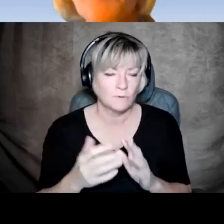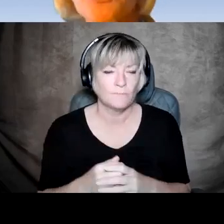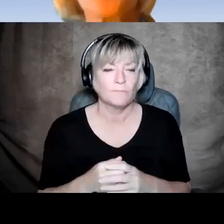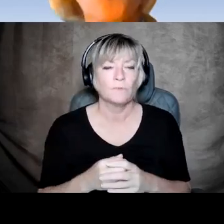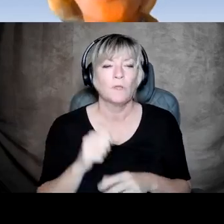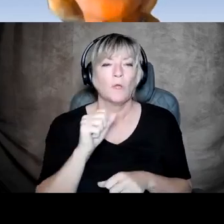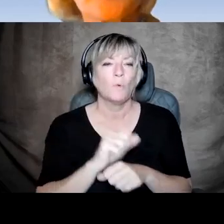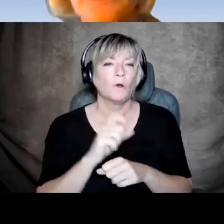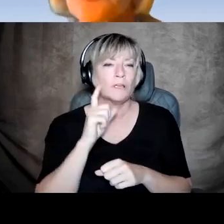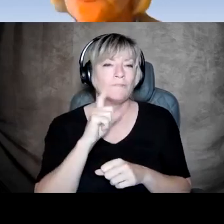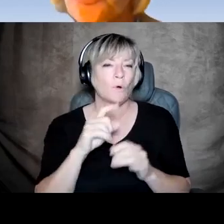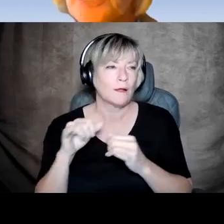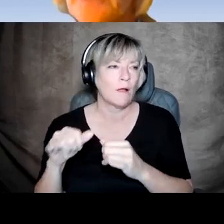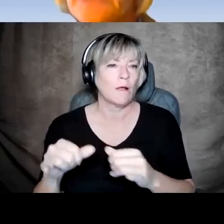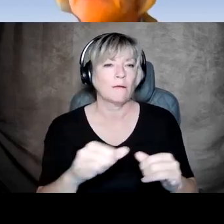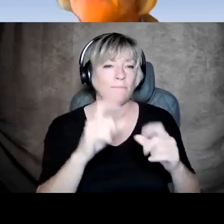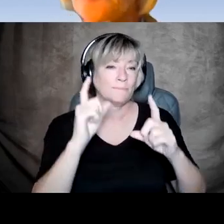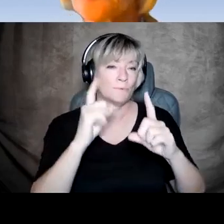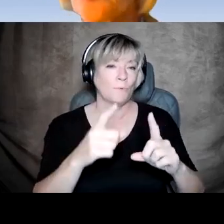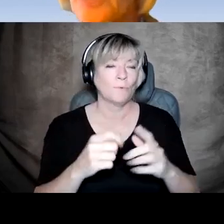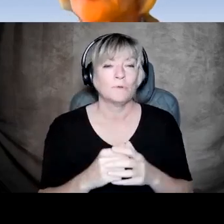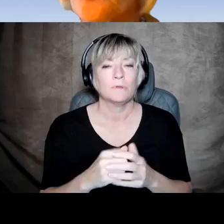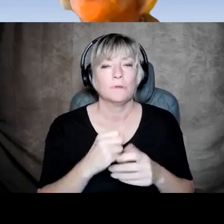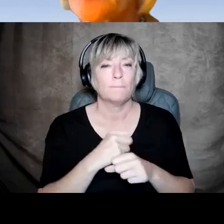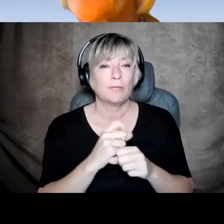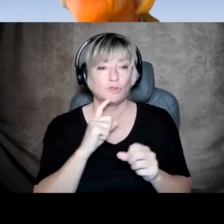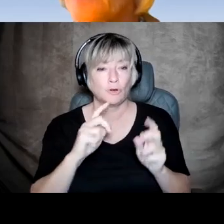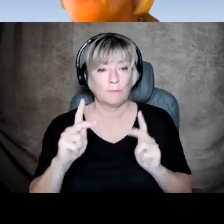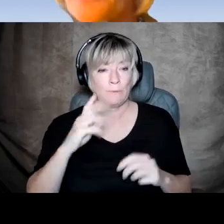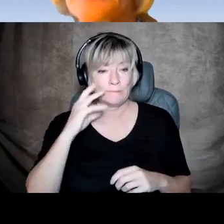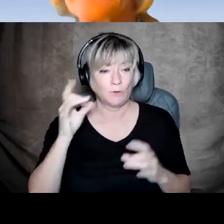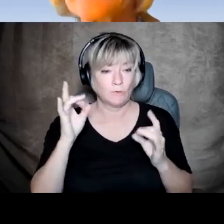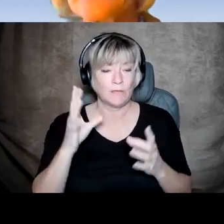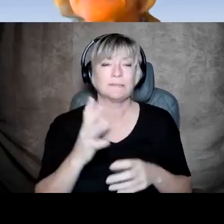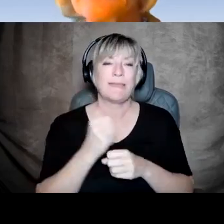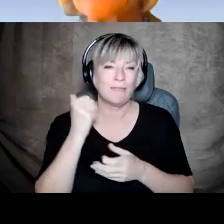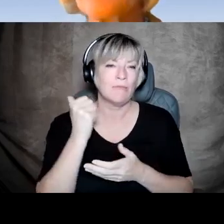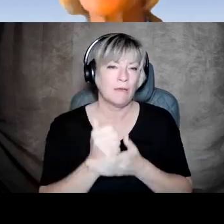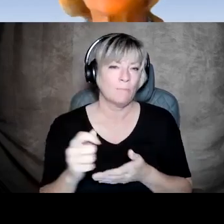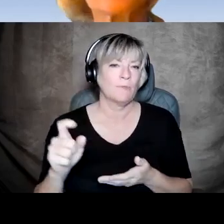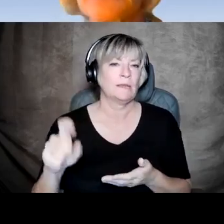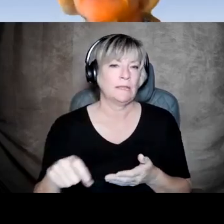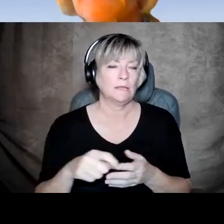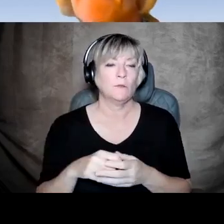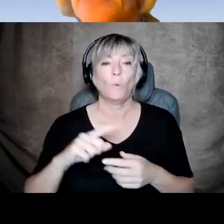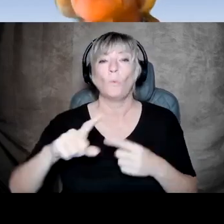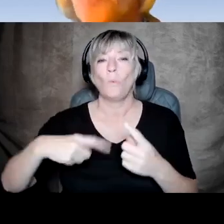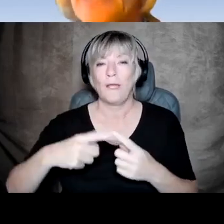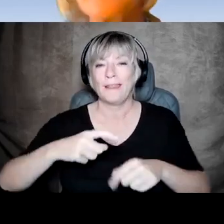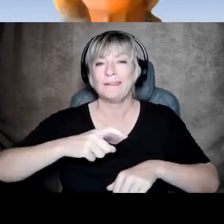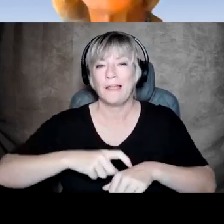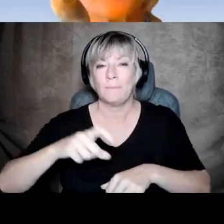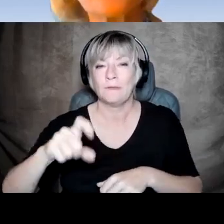a common goal, ensuring that individuals in crisis receive the help they need when they need it, and